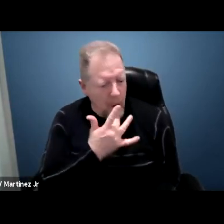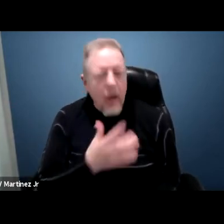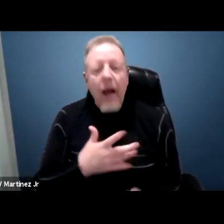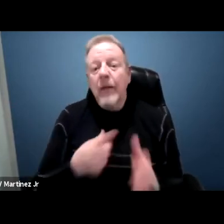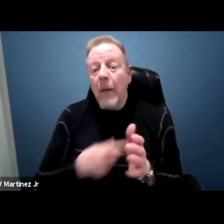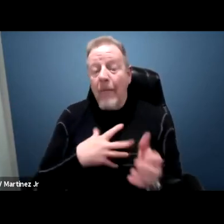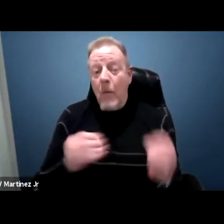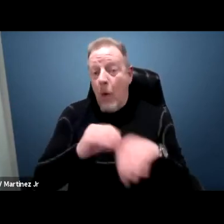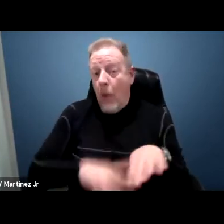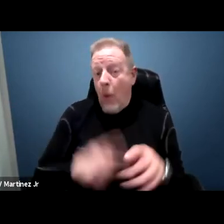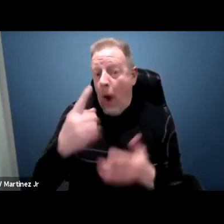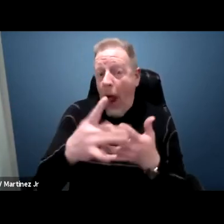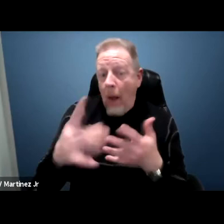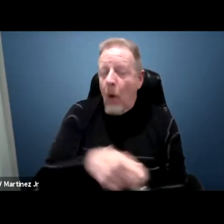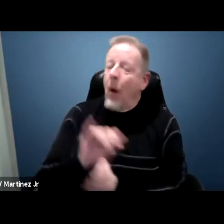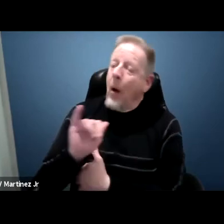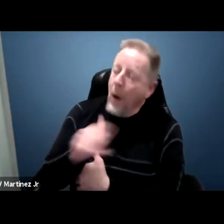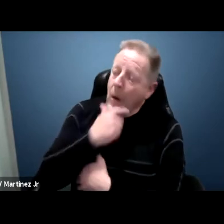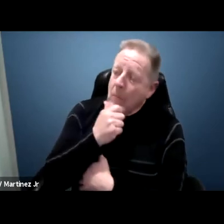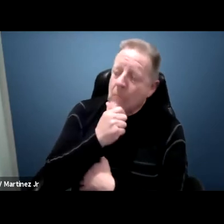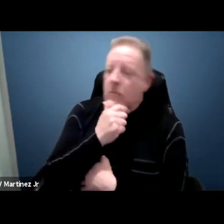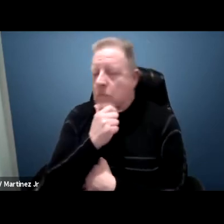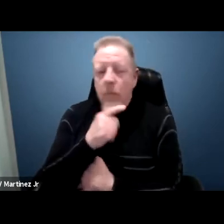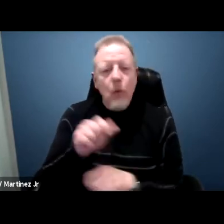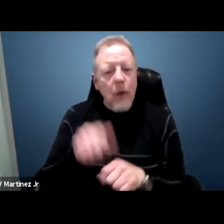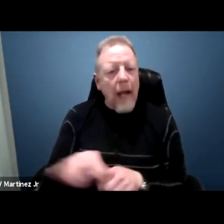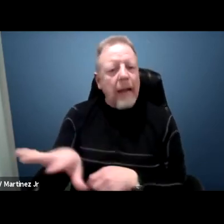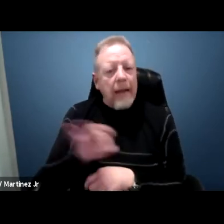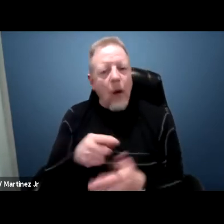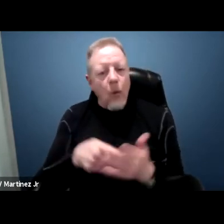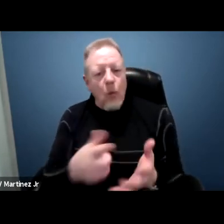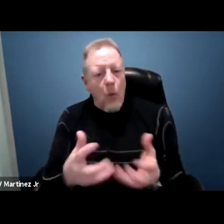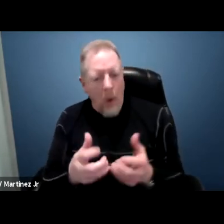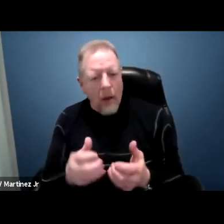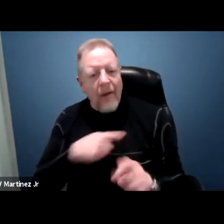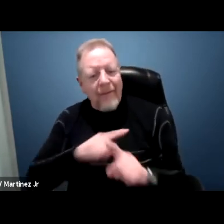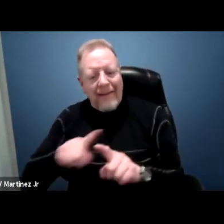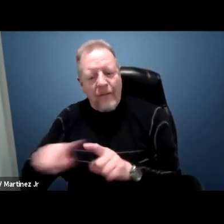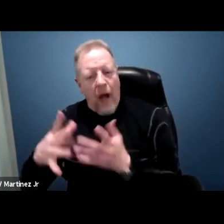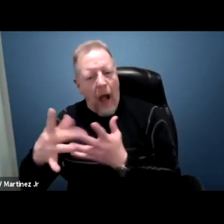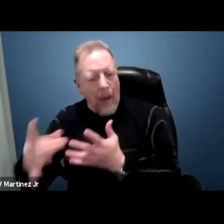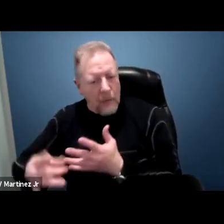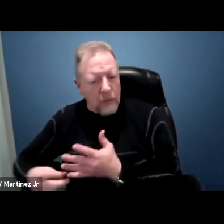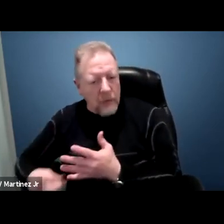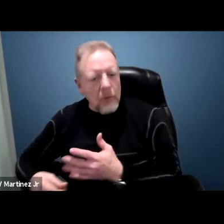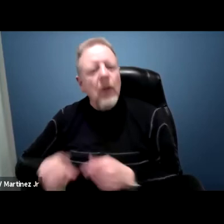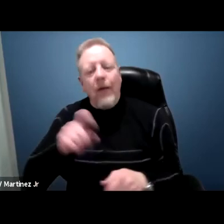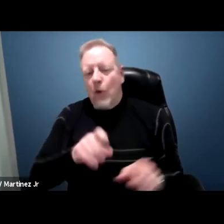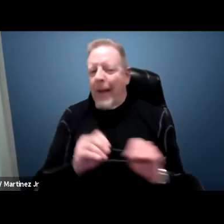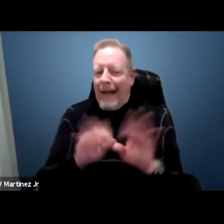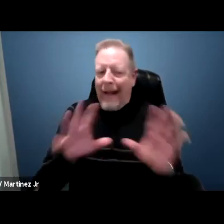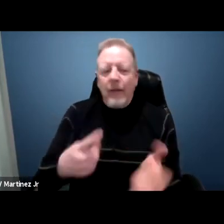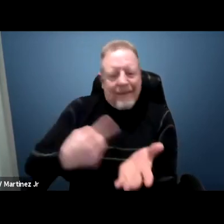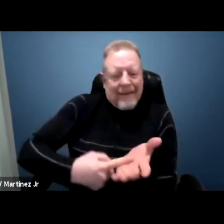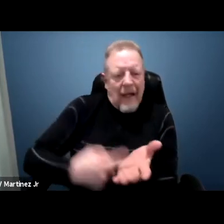one option to resolve an issue. So this will means that there really needs to be some